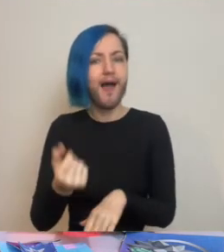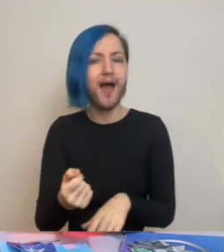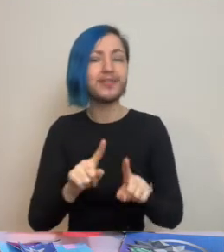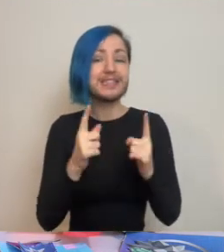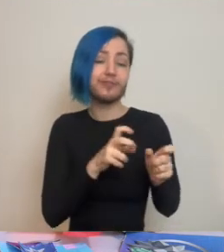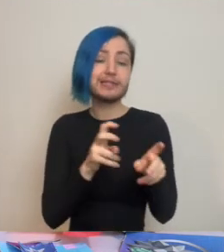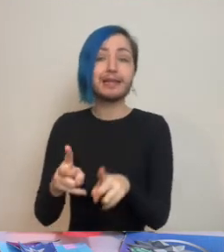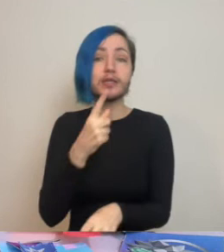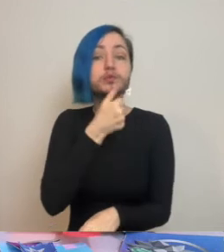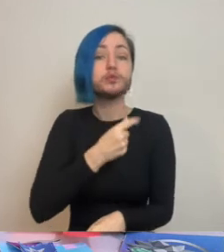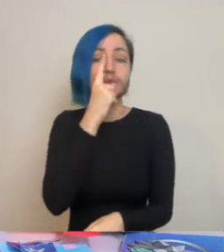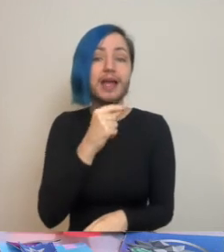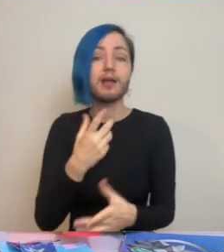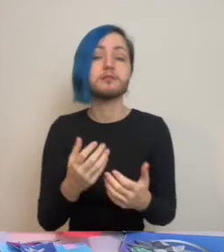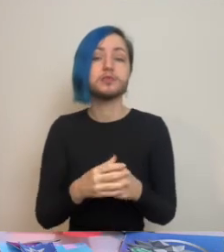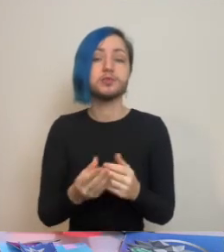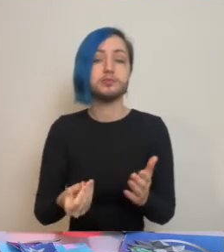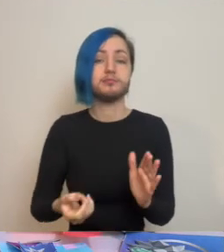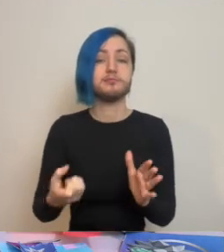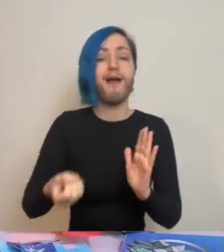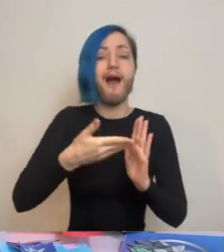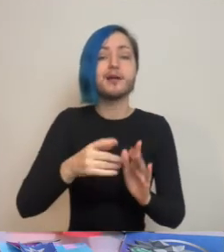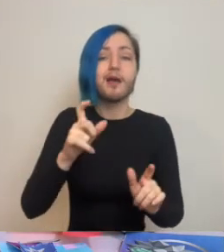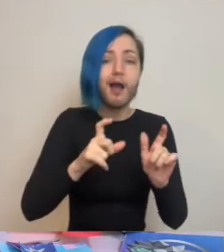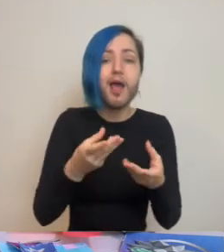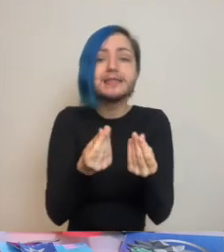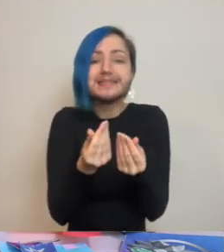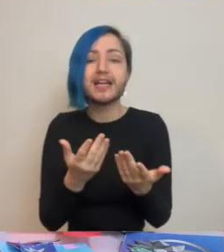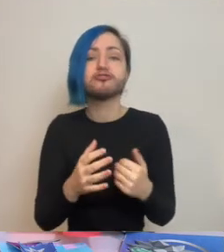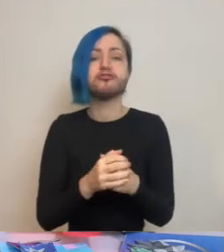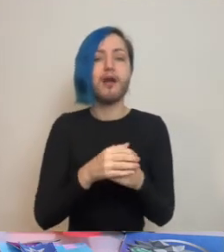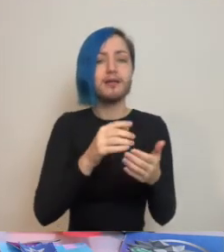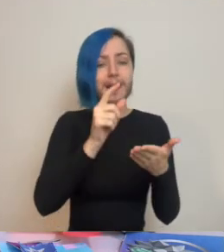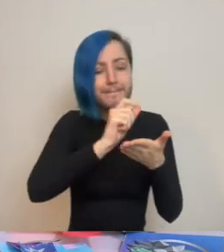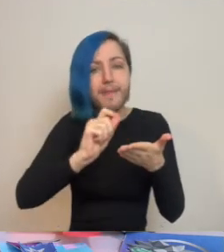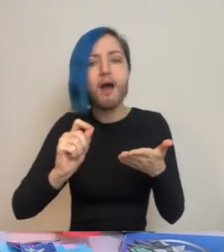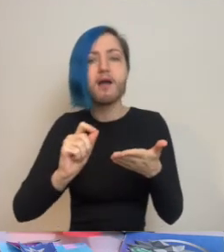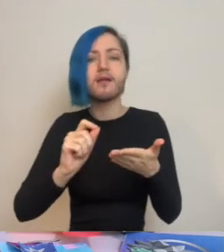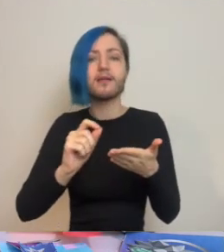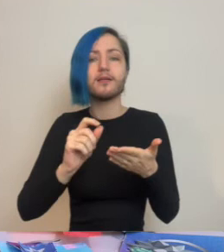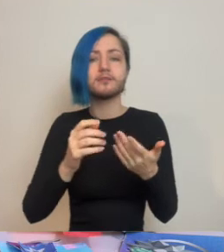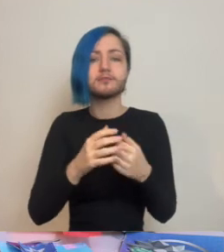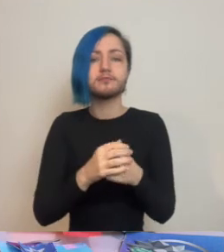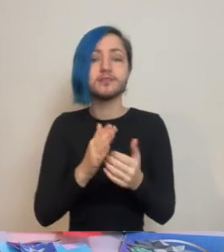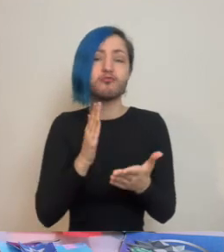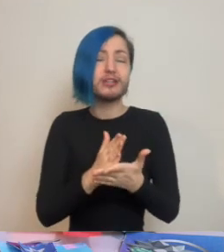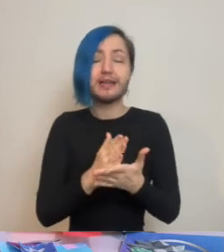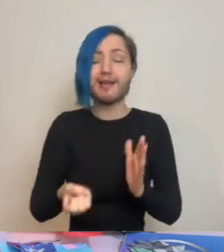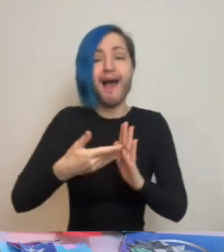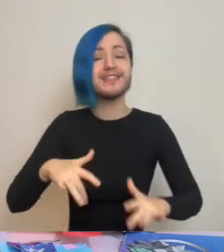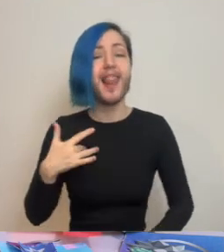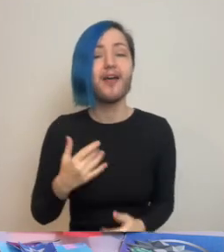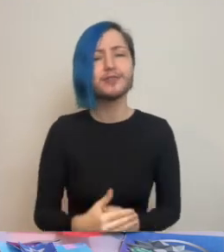to apply colours, textures and mark making to your collages, because it really brings them to life. Okay, thank you for joining